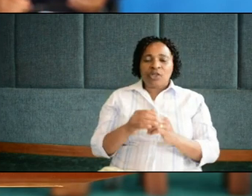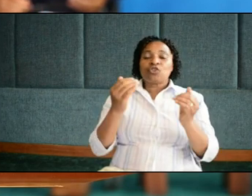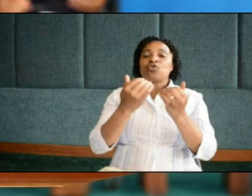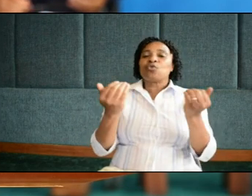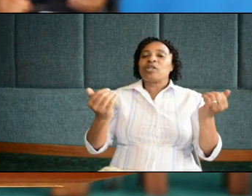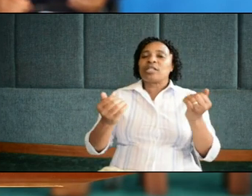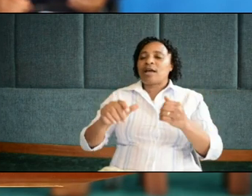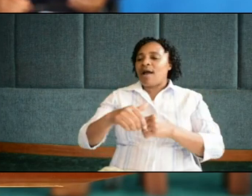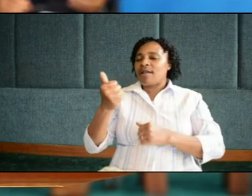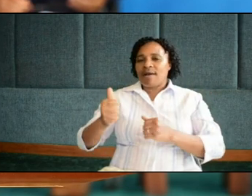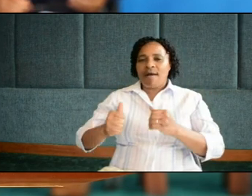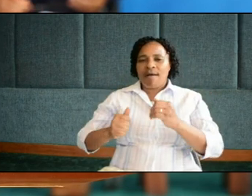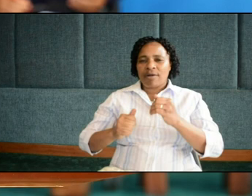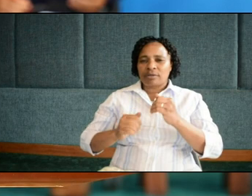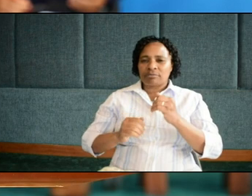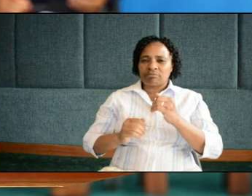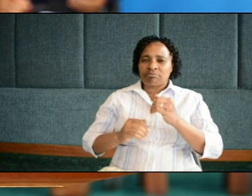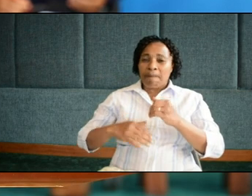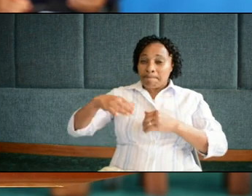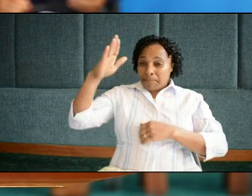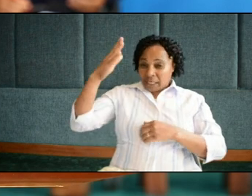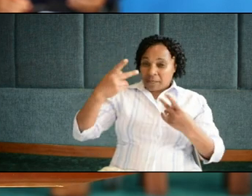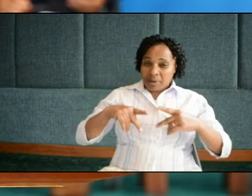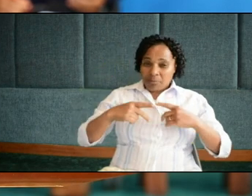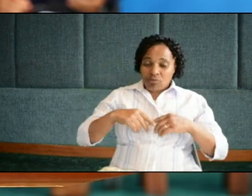Children and adults used to drool